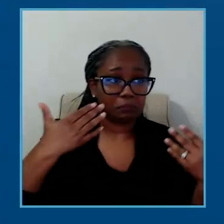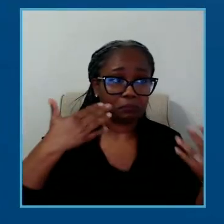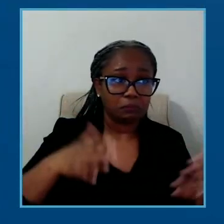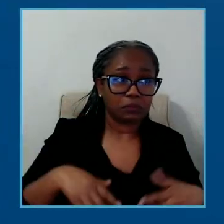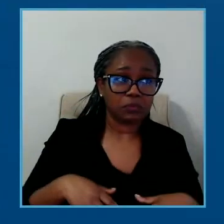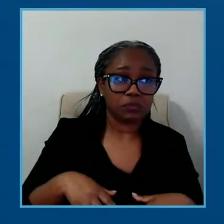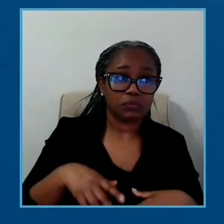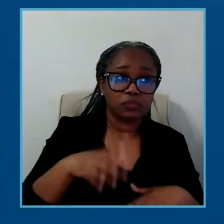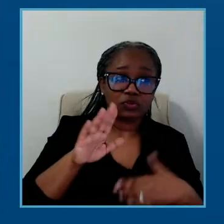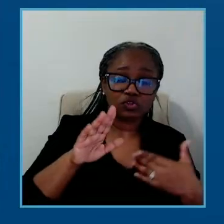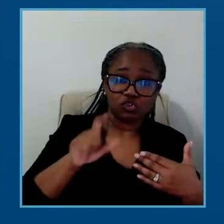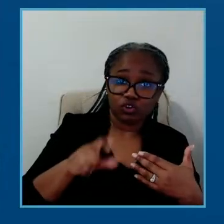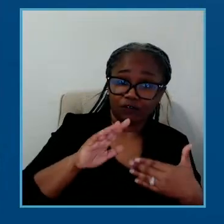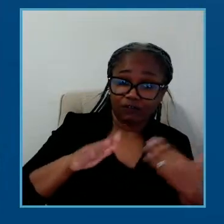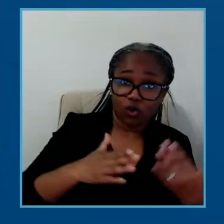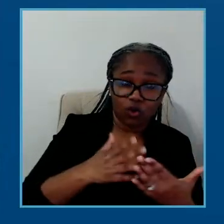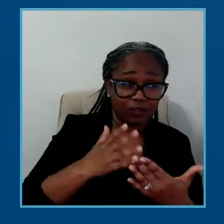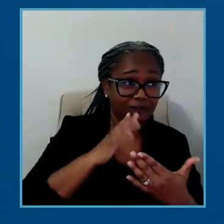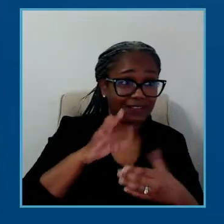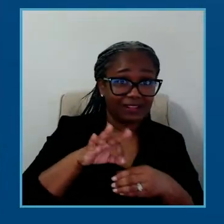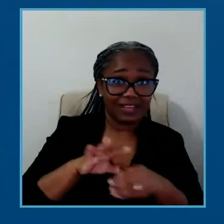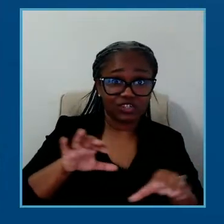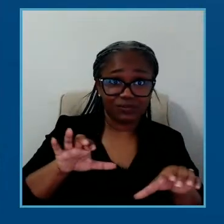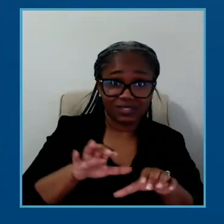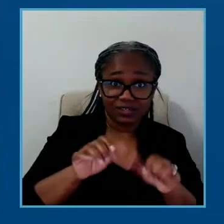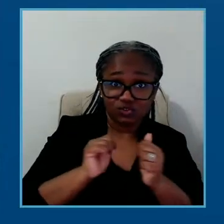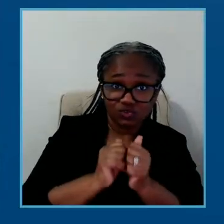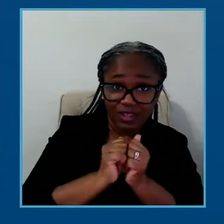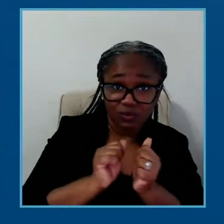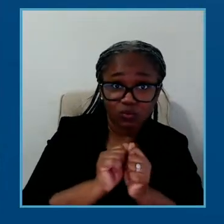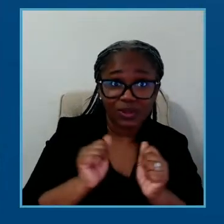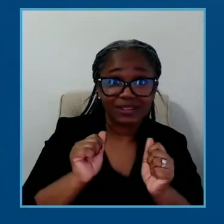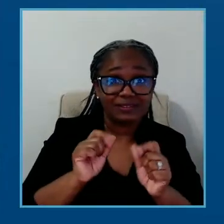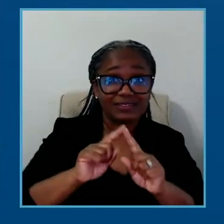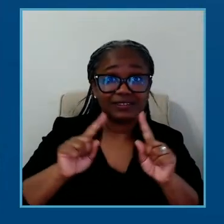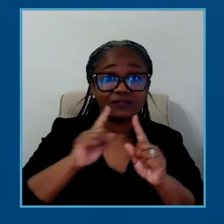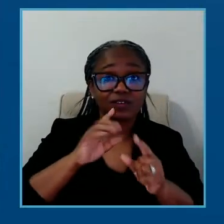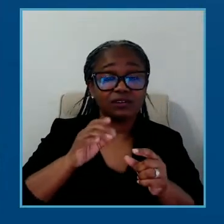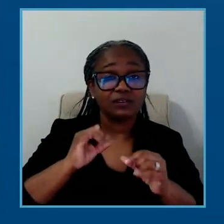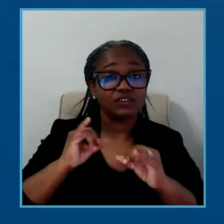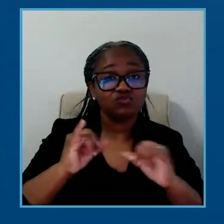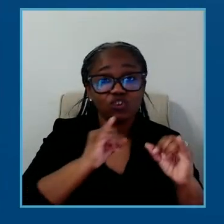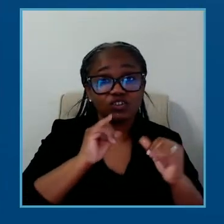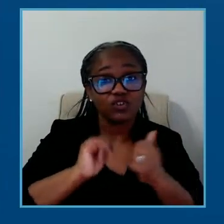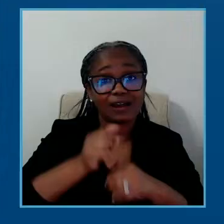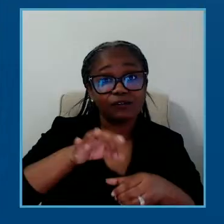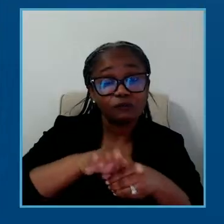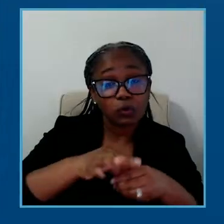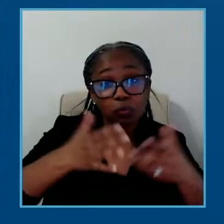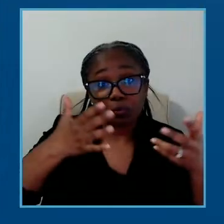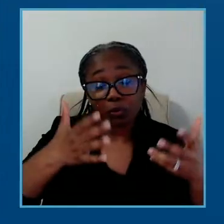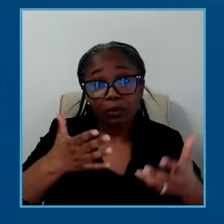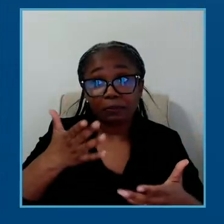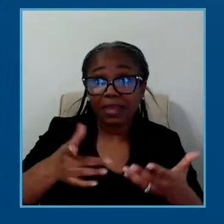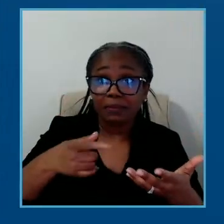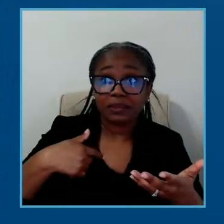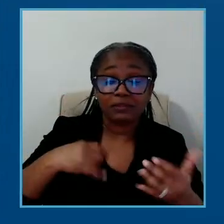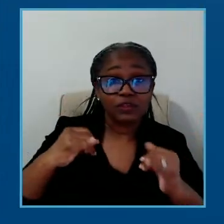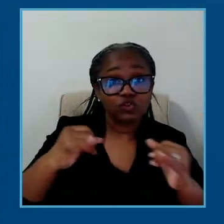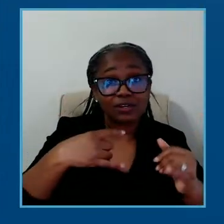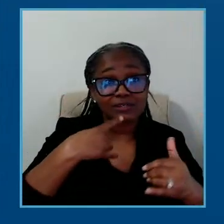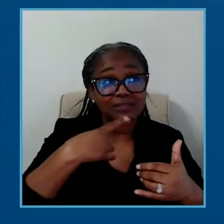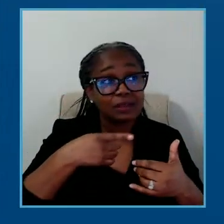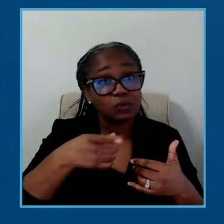been done together, but with a different set of voting instructions so that you could vote for